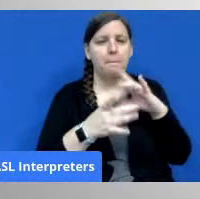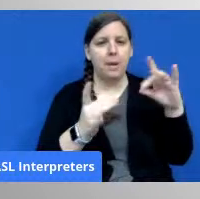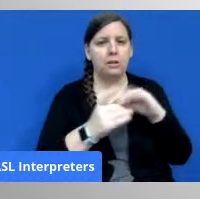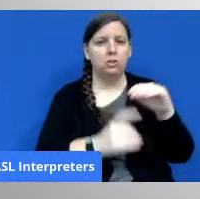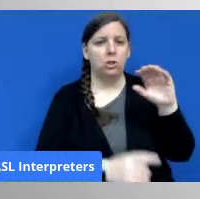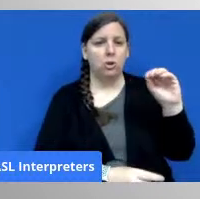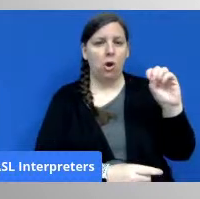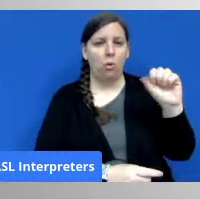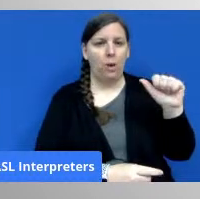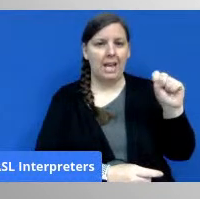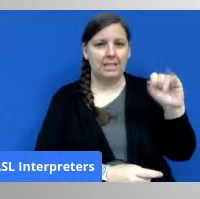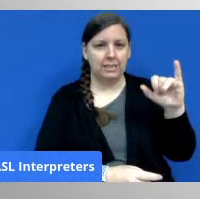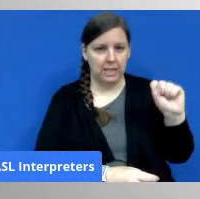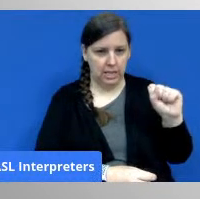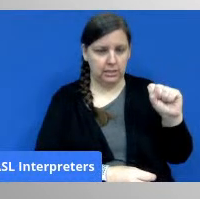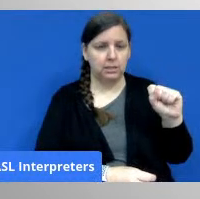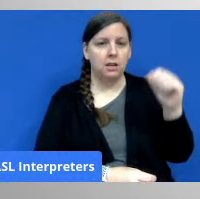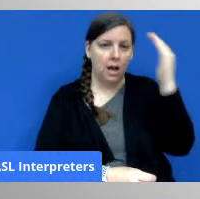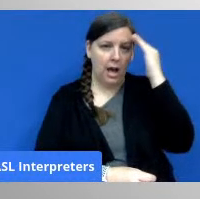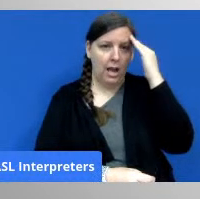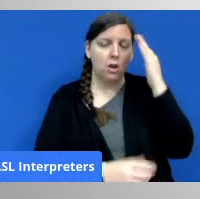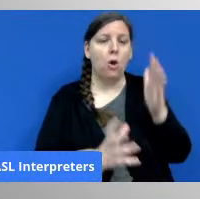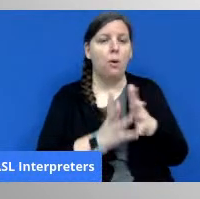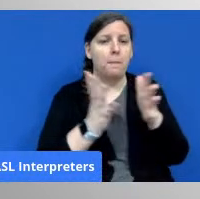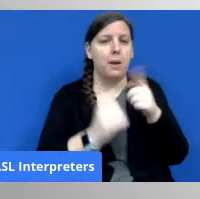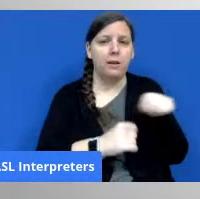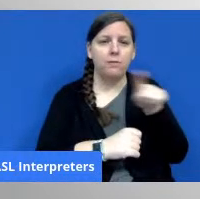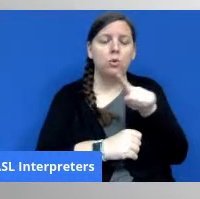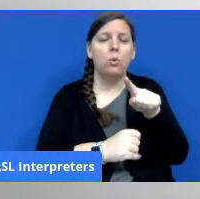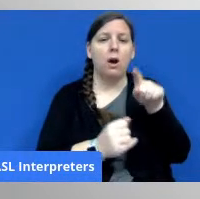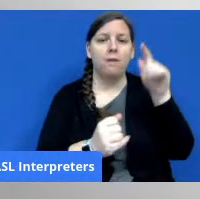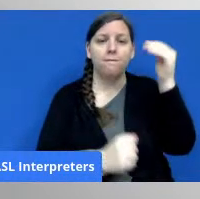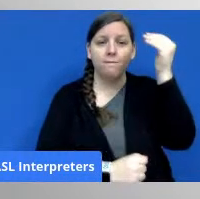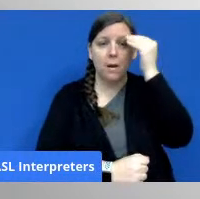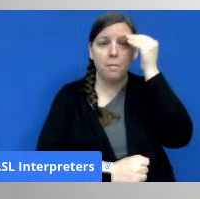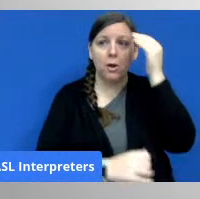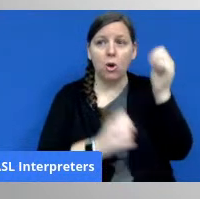many of you are familiar with this program.